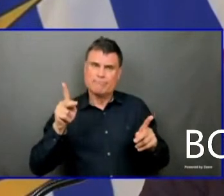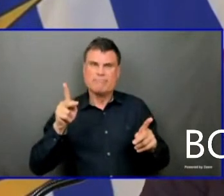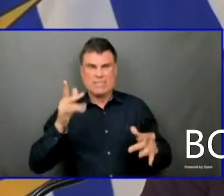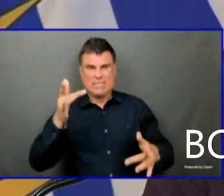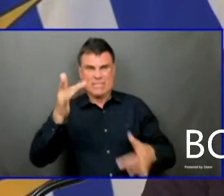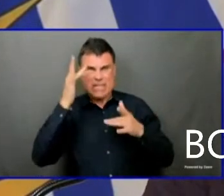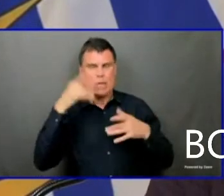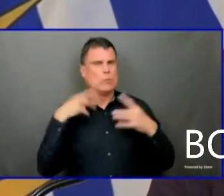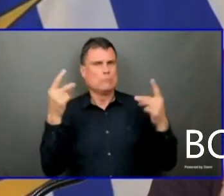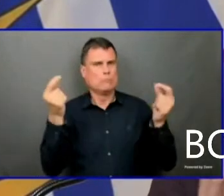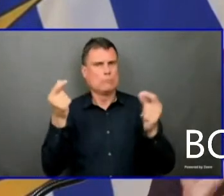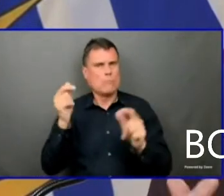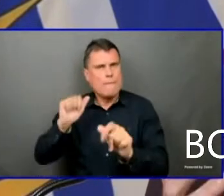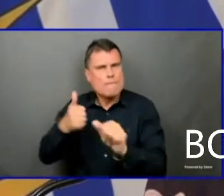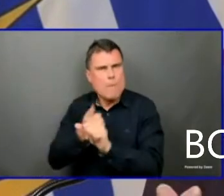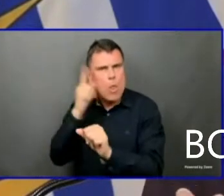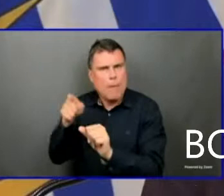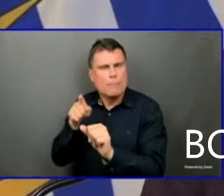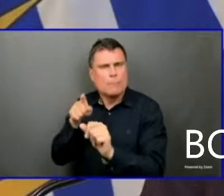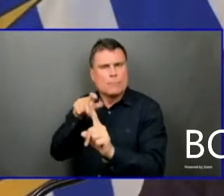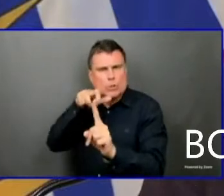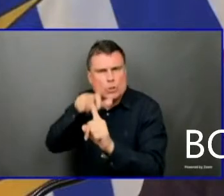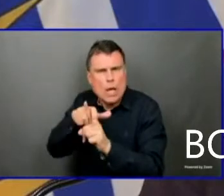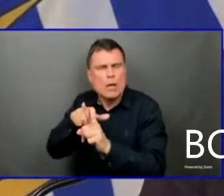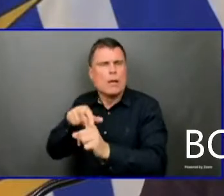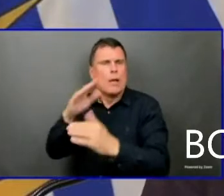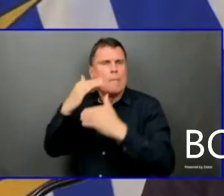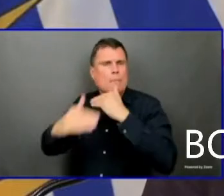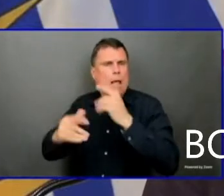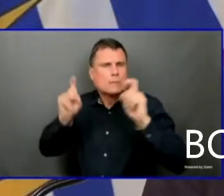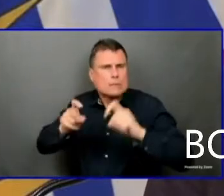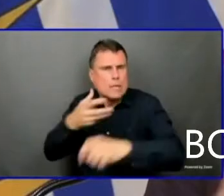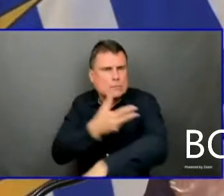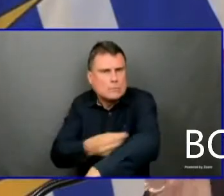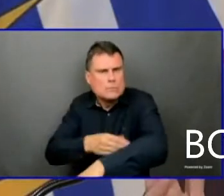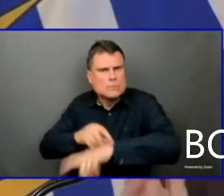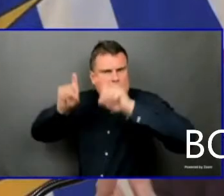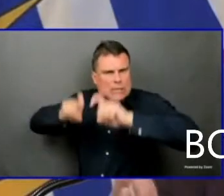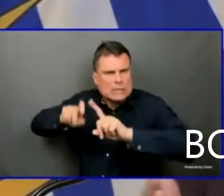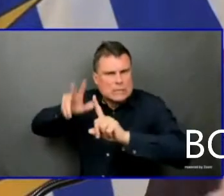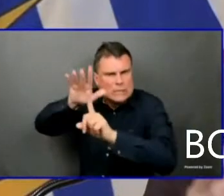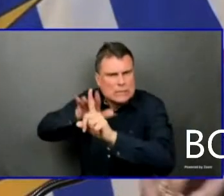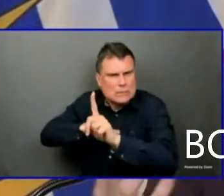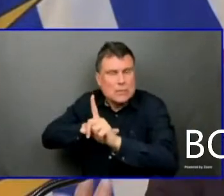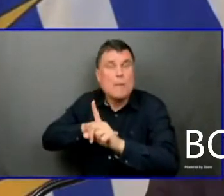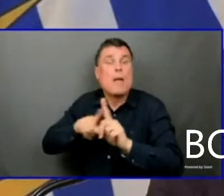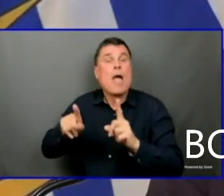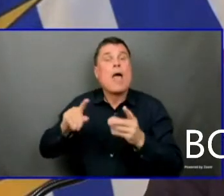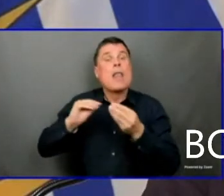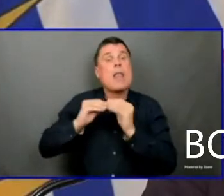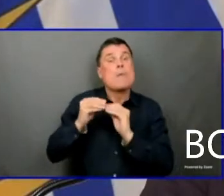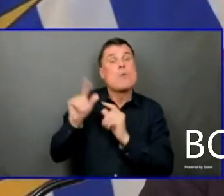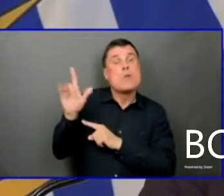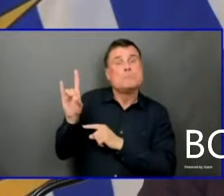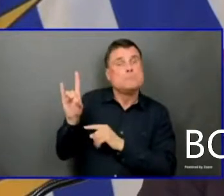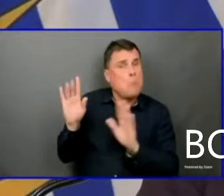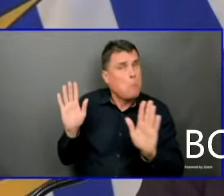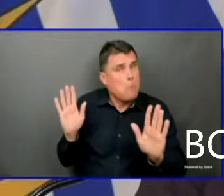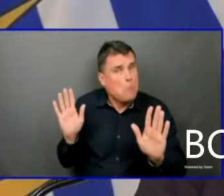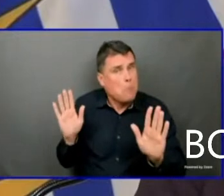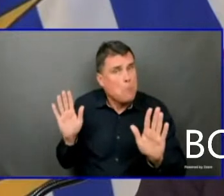well. So in some ways, that's a good thing. It's not above what could be expected, what we've seen in other